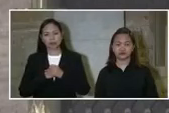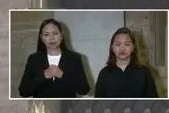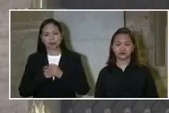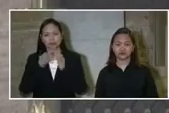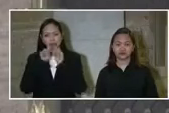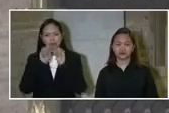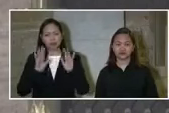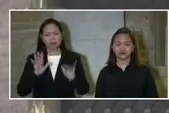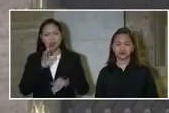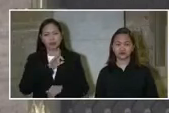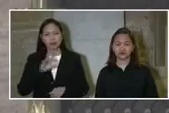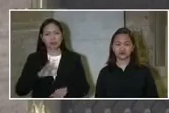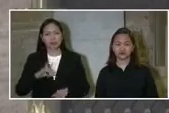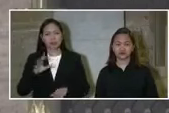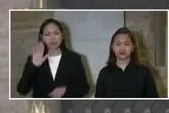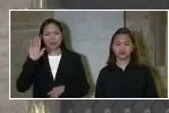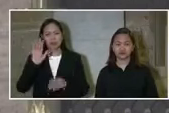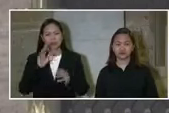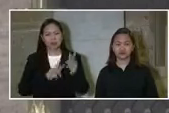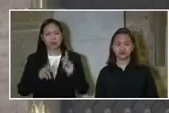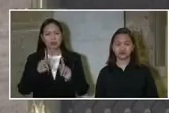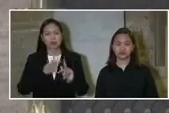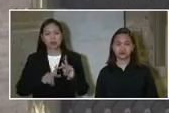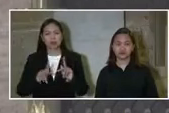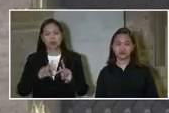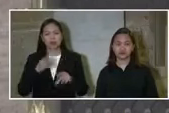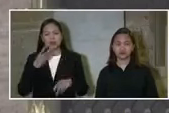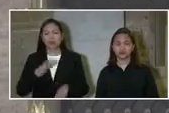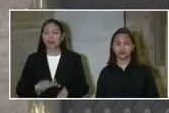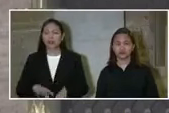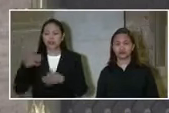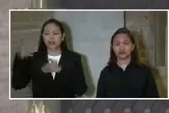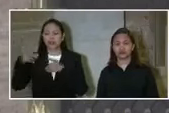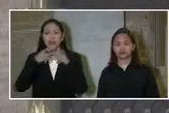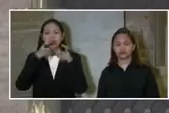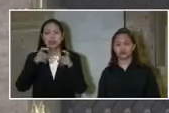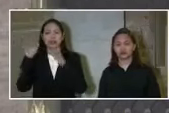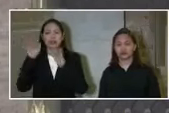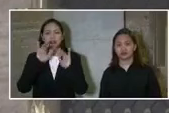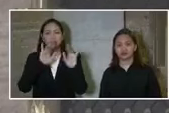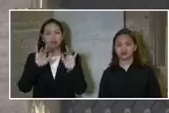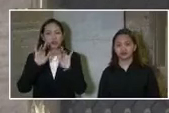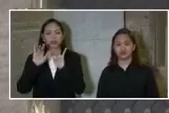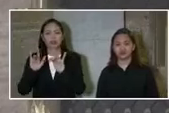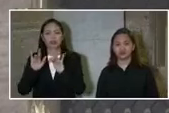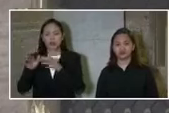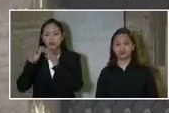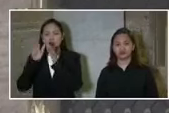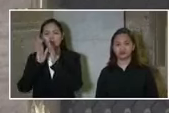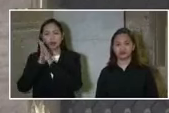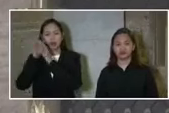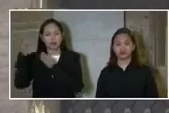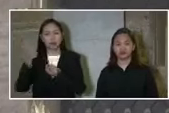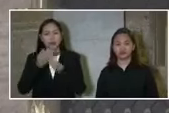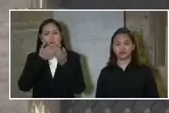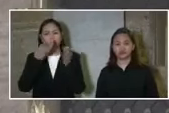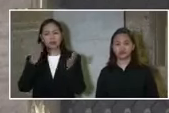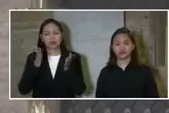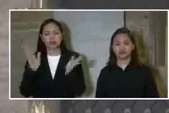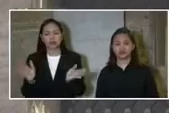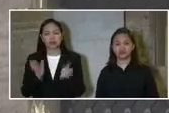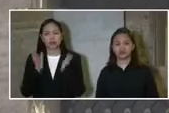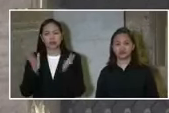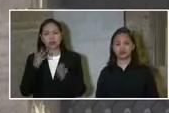Bless, O Lord, your people who long for the gift of your mercy, and grant that what at your prompting they